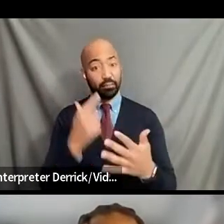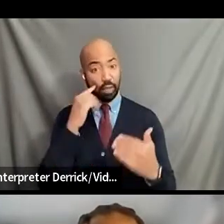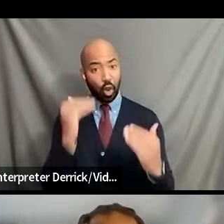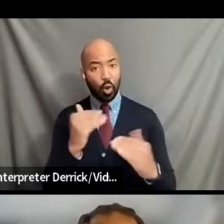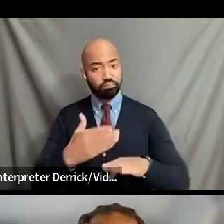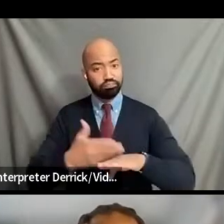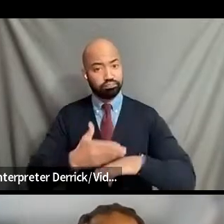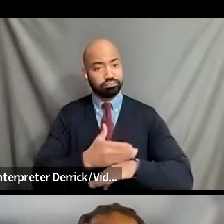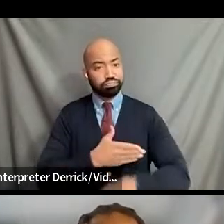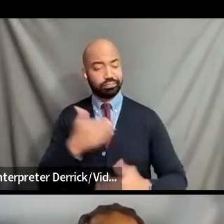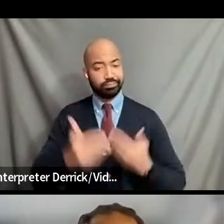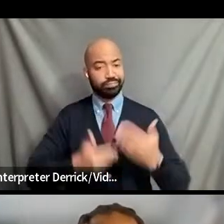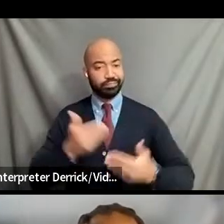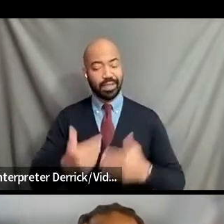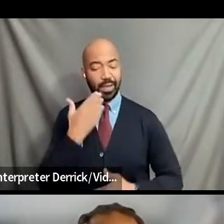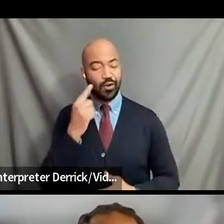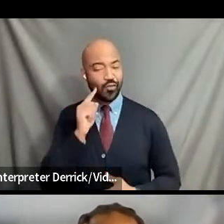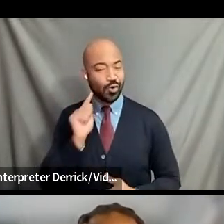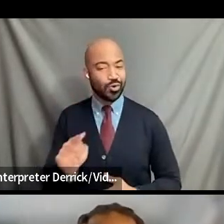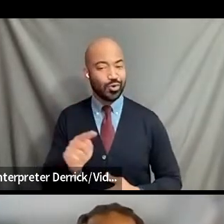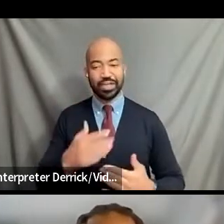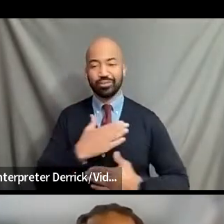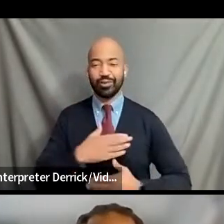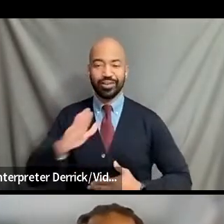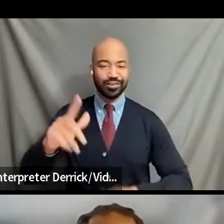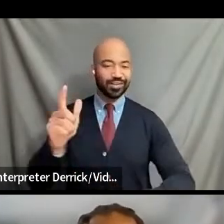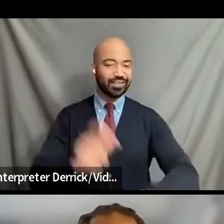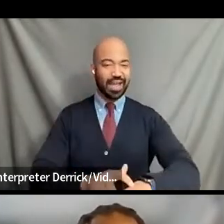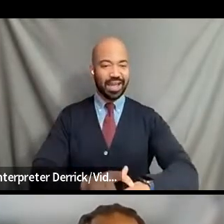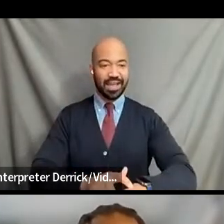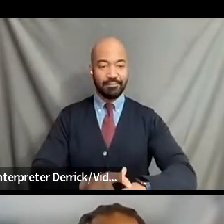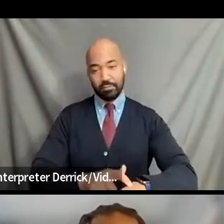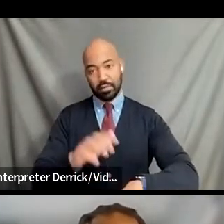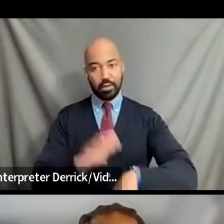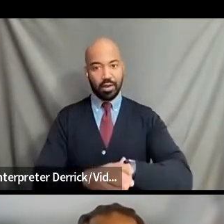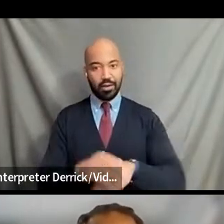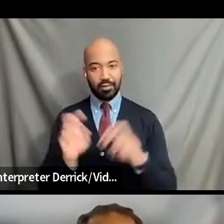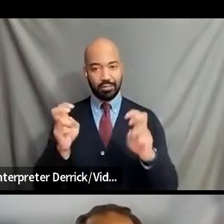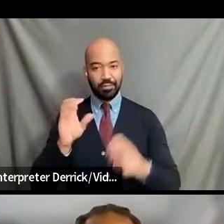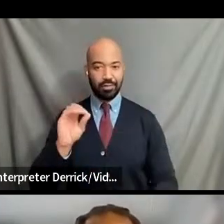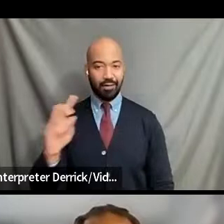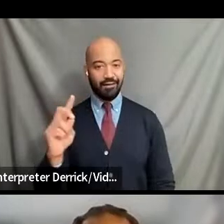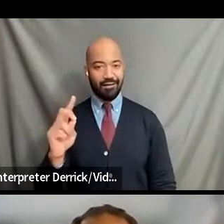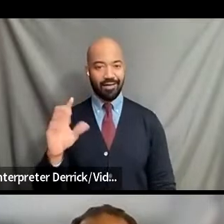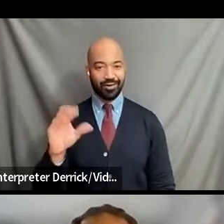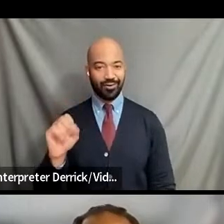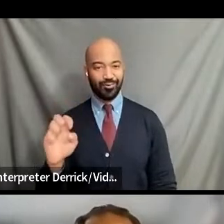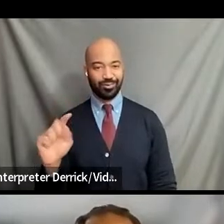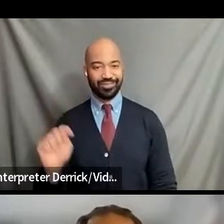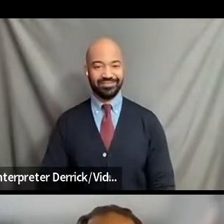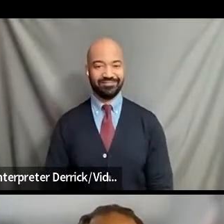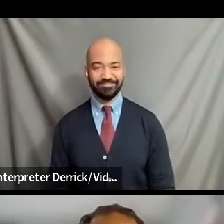you and that you're enjoying your time as a grad student on the odd coast. Yes, it's definitely getting better.